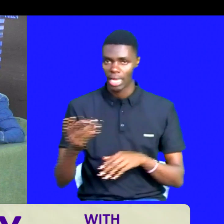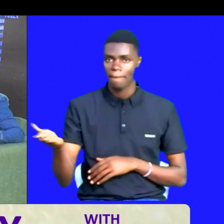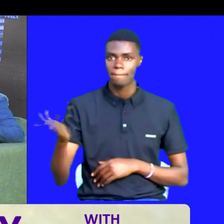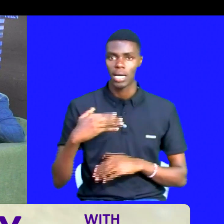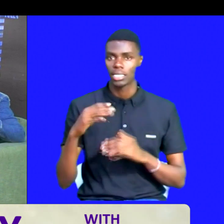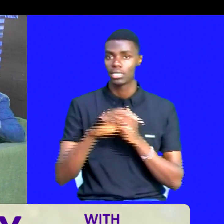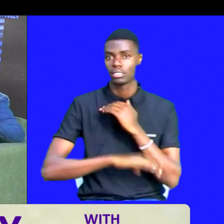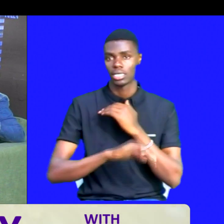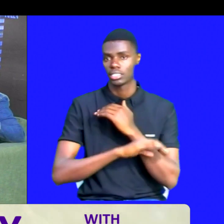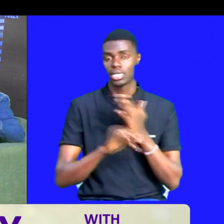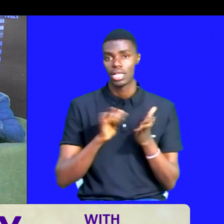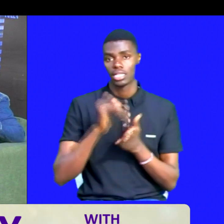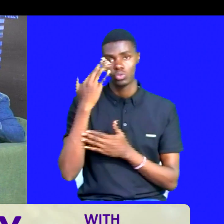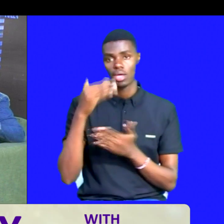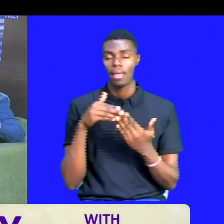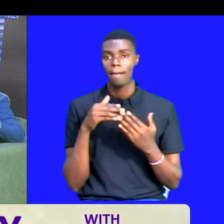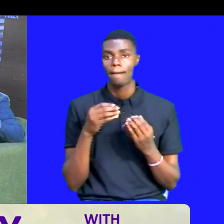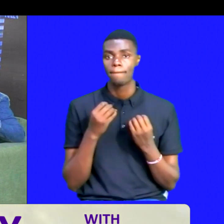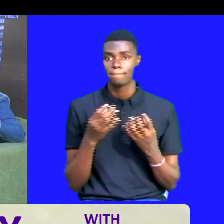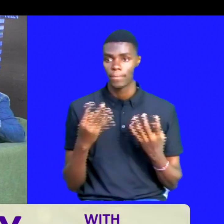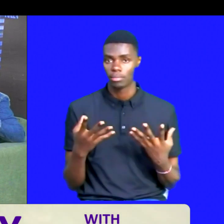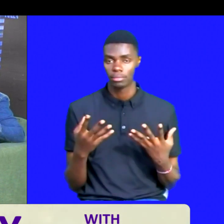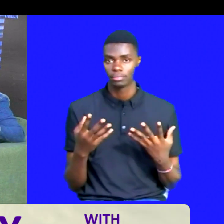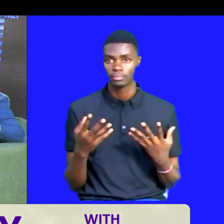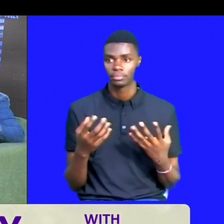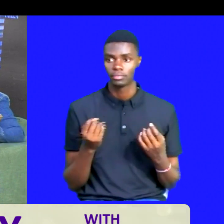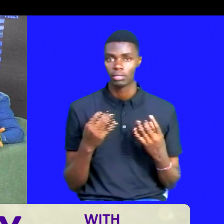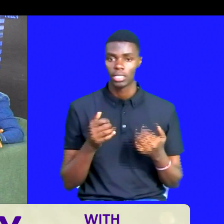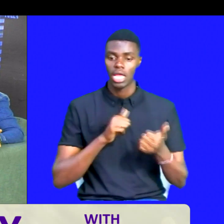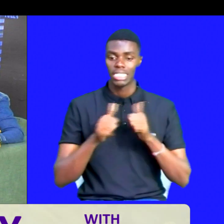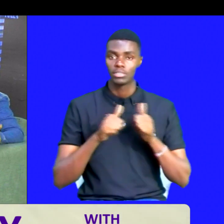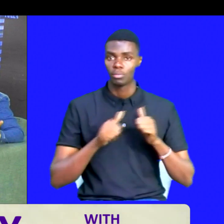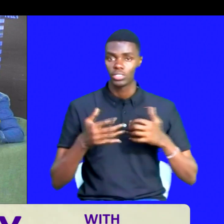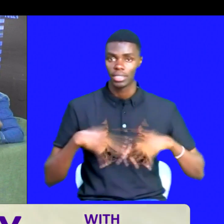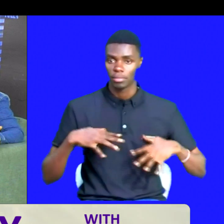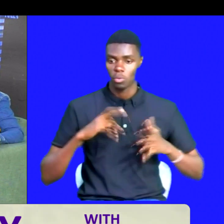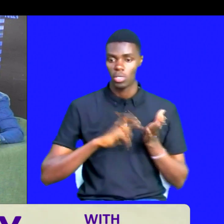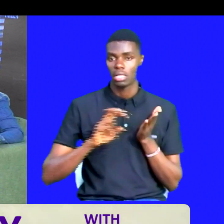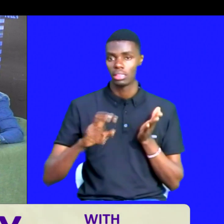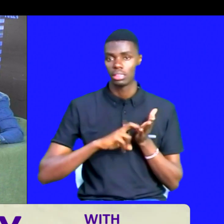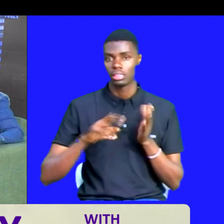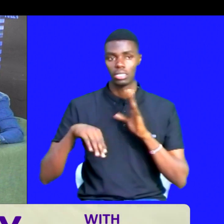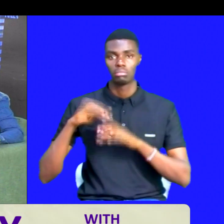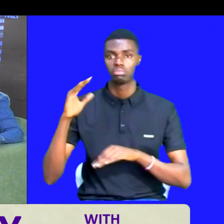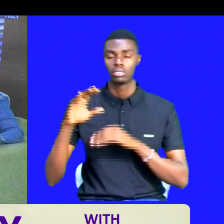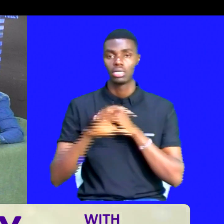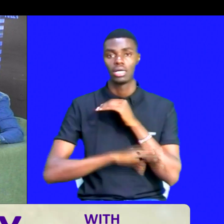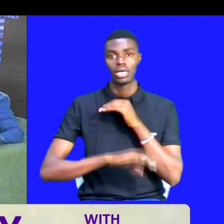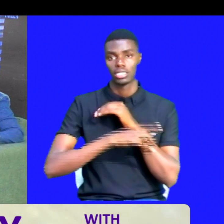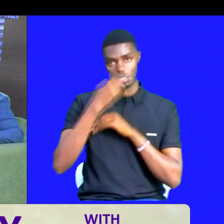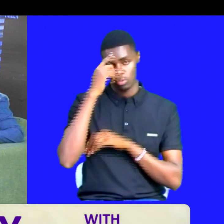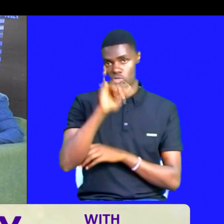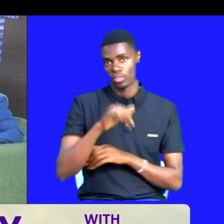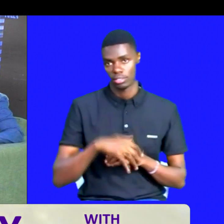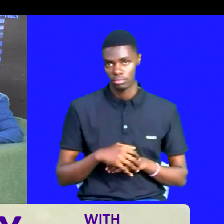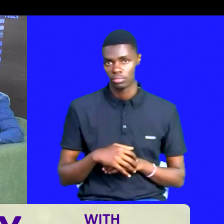that's why you're seeing even most of our sportsmen and sports ladies, they live in the country because of that. okay. Because you